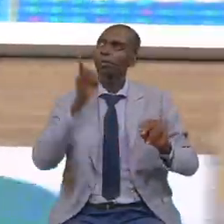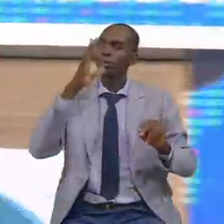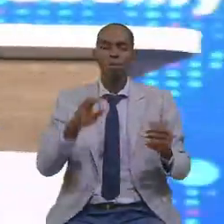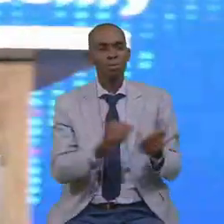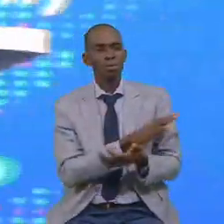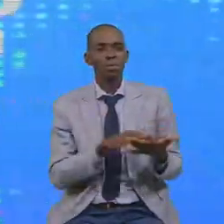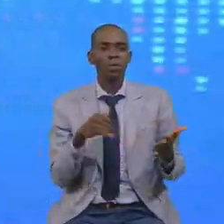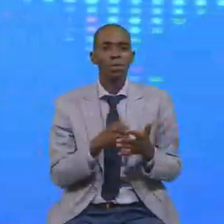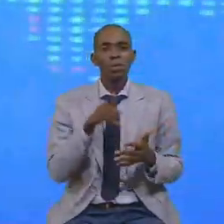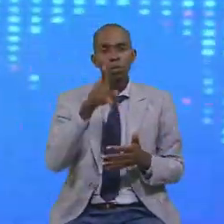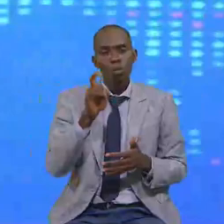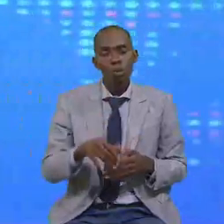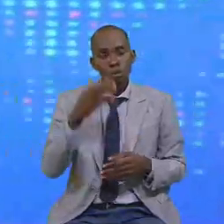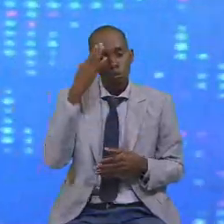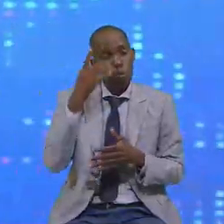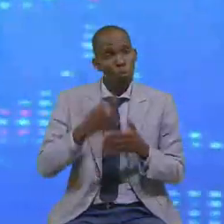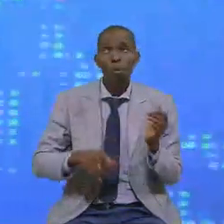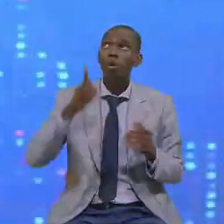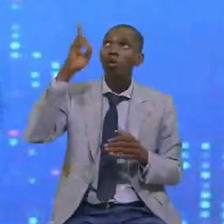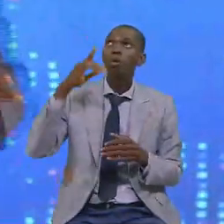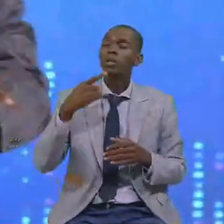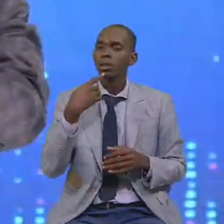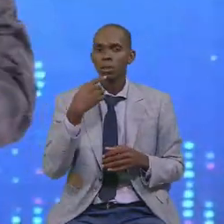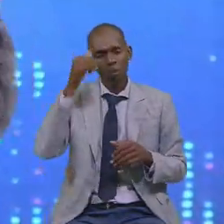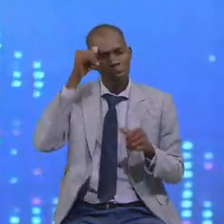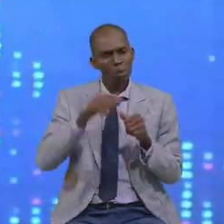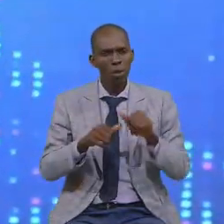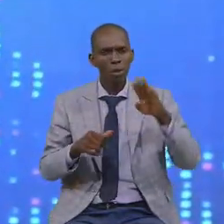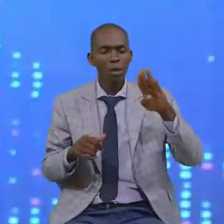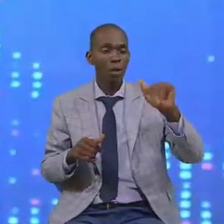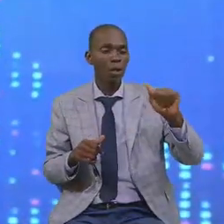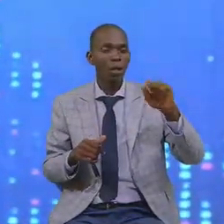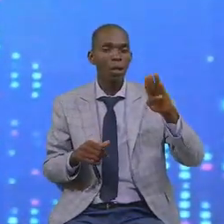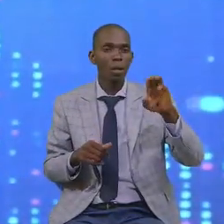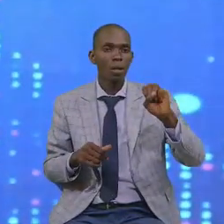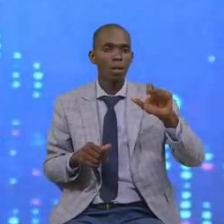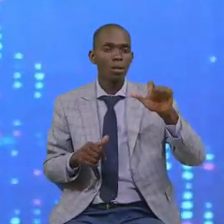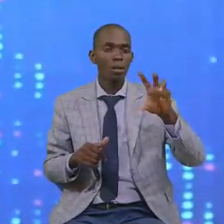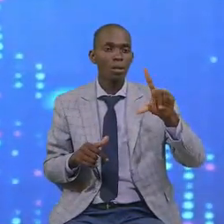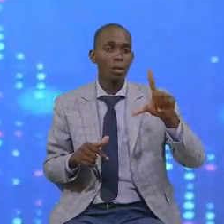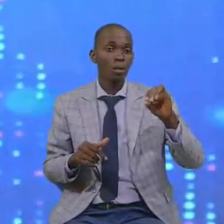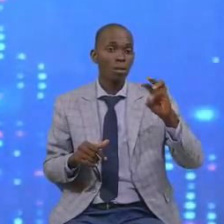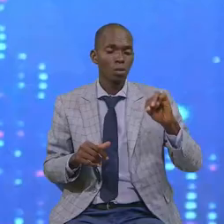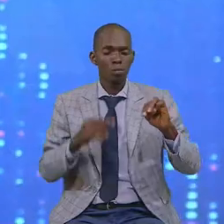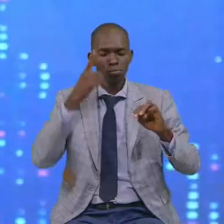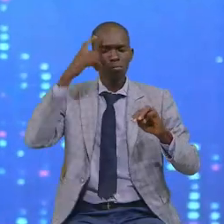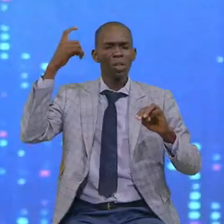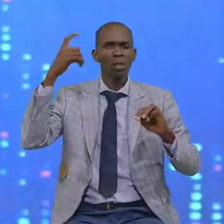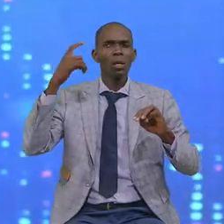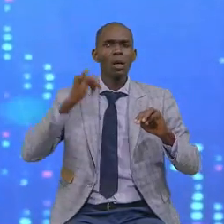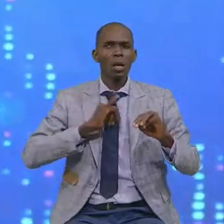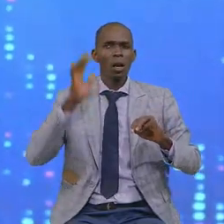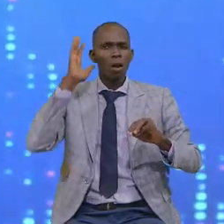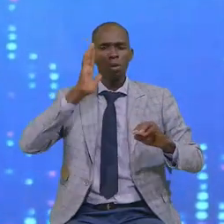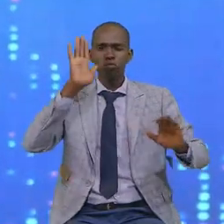what God is saying. Absalom dreamt and he said, I will topple David, my